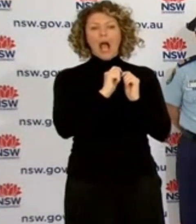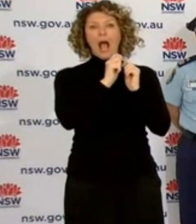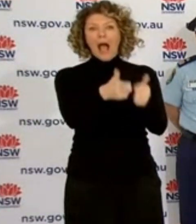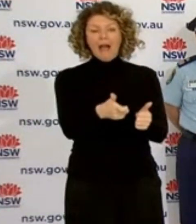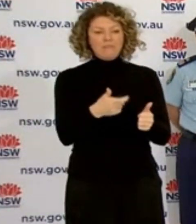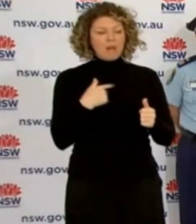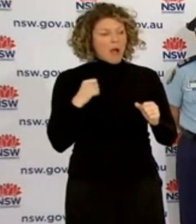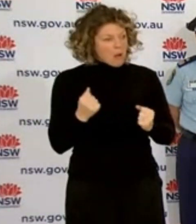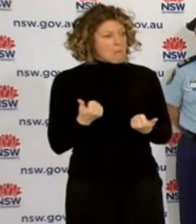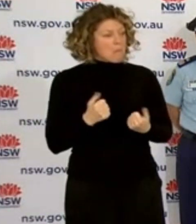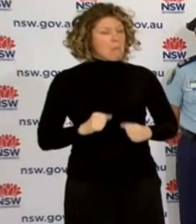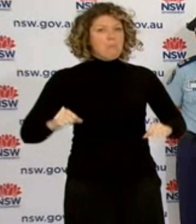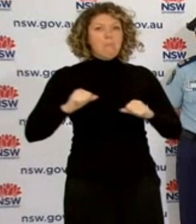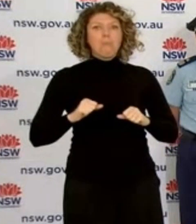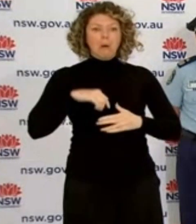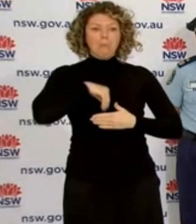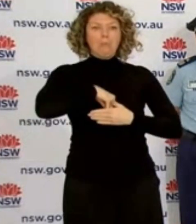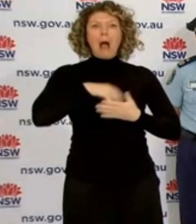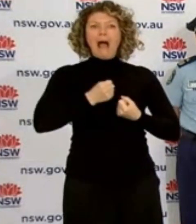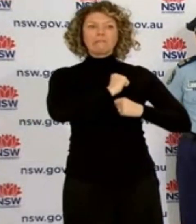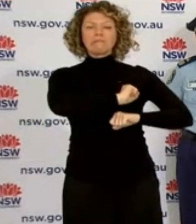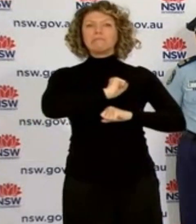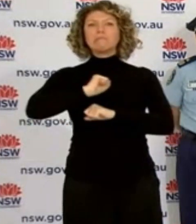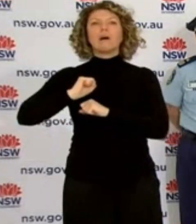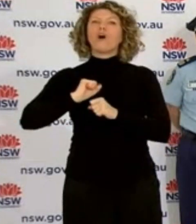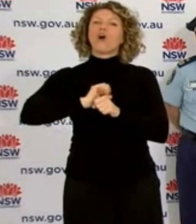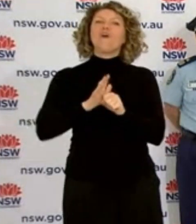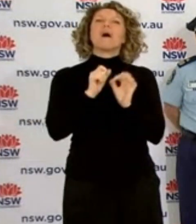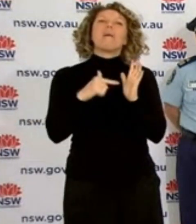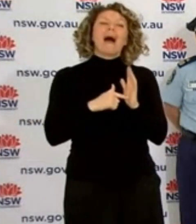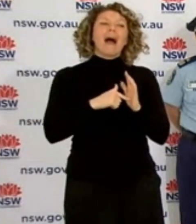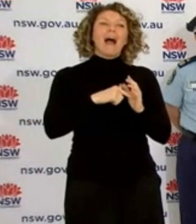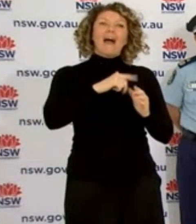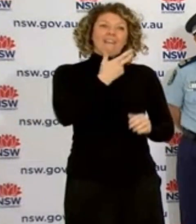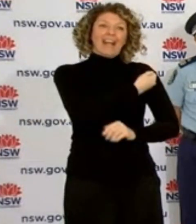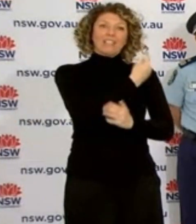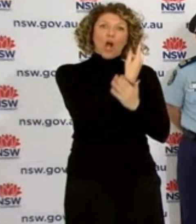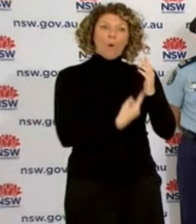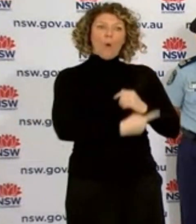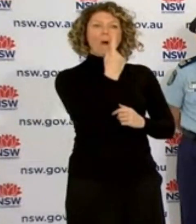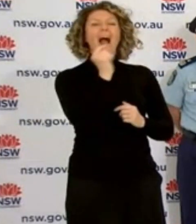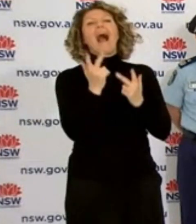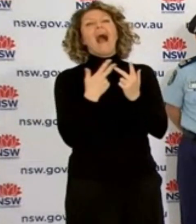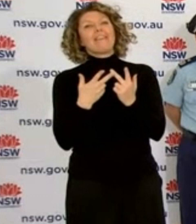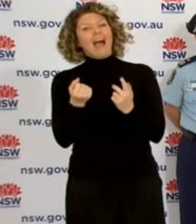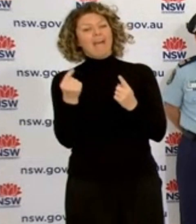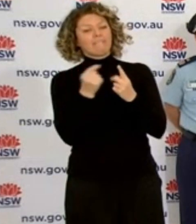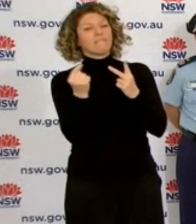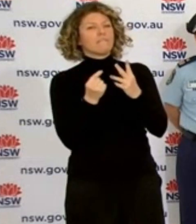is part of the solution to this. It helps us because if a person is